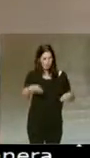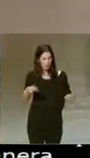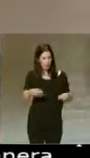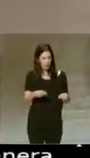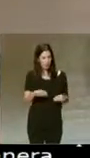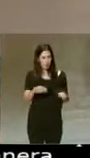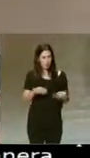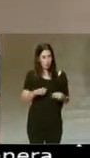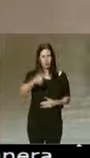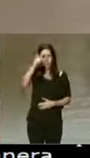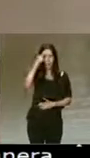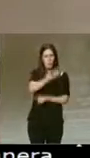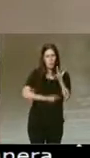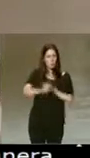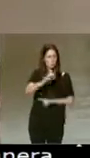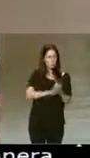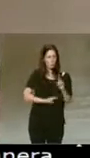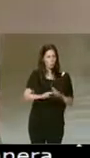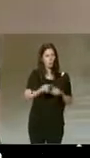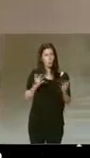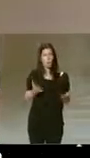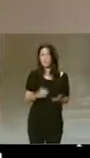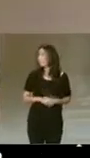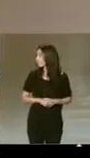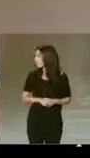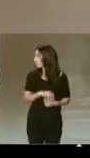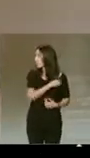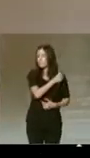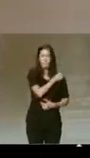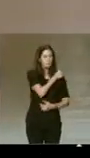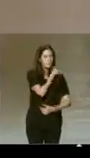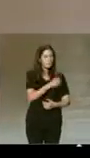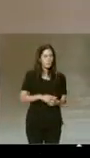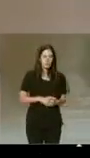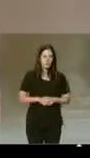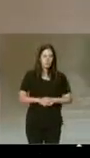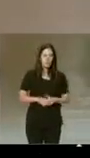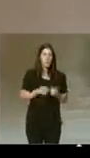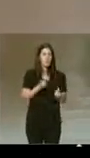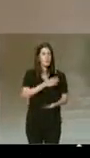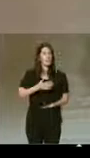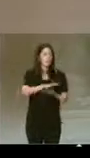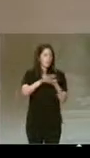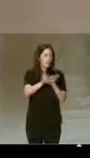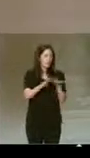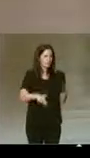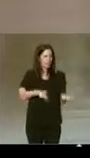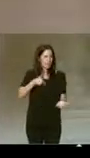or the lack of coherence when taking the problem into account. In that respect, I'd like just